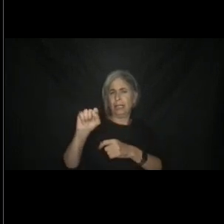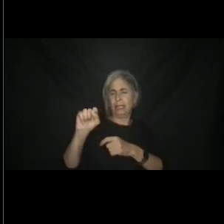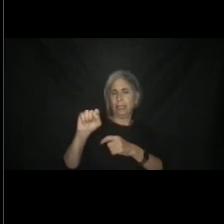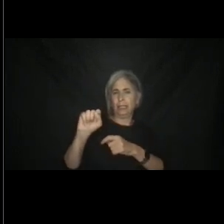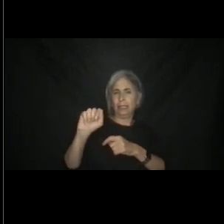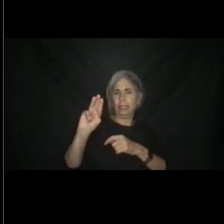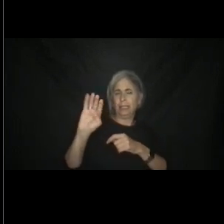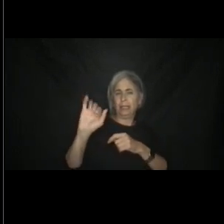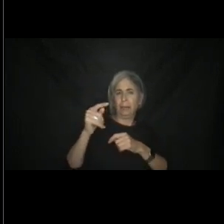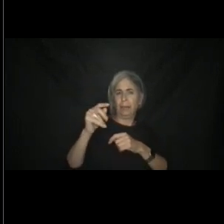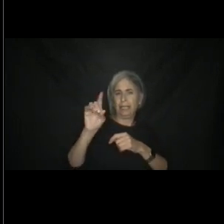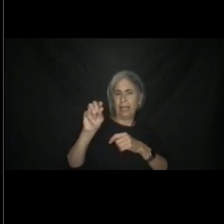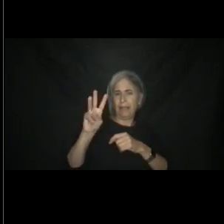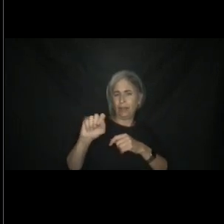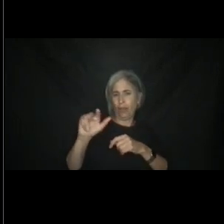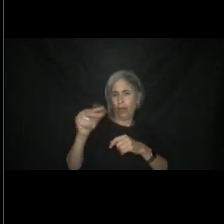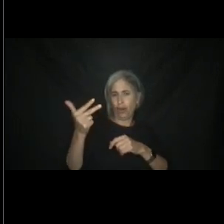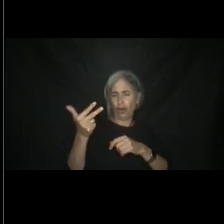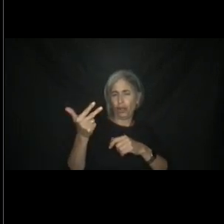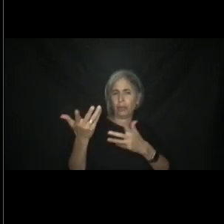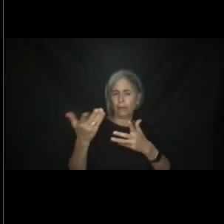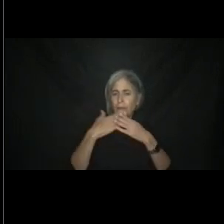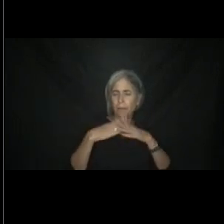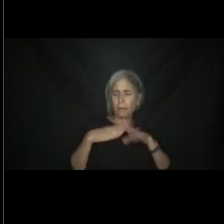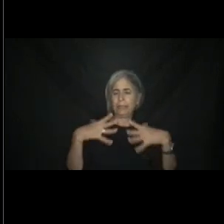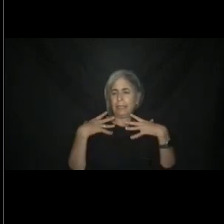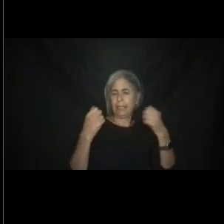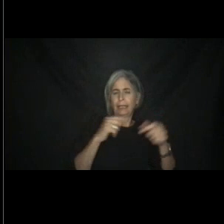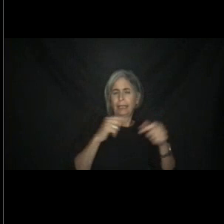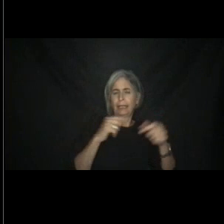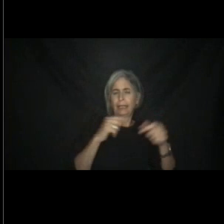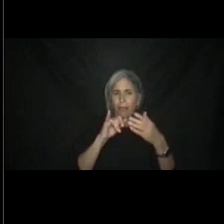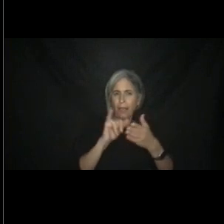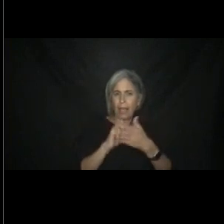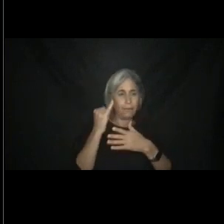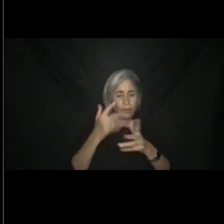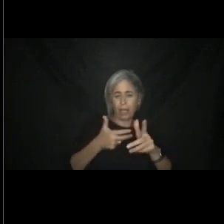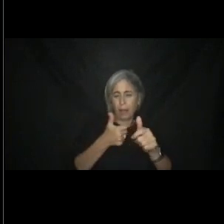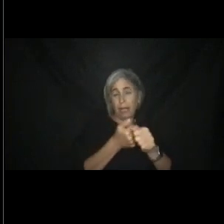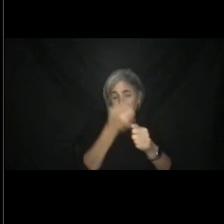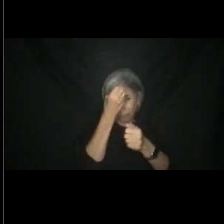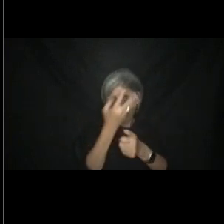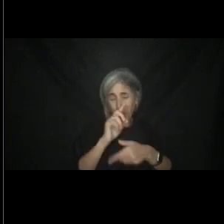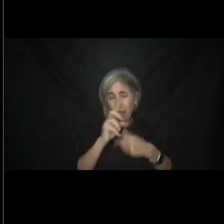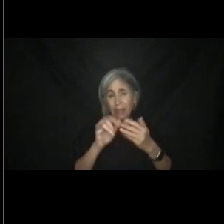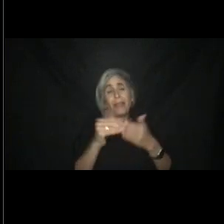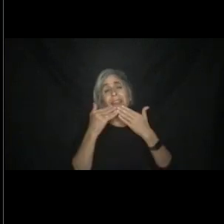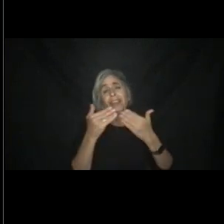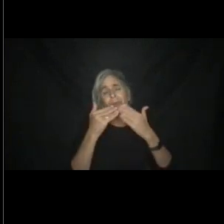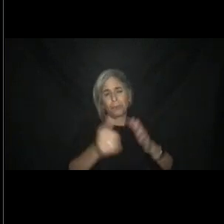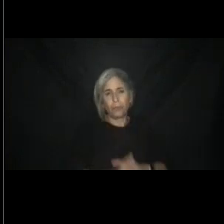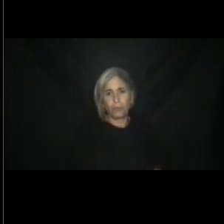rest in peace, and of course, peace and healing to the community on that. If y'all have any updates on that. All right, thank you.